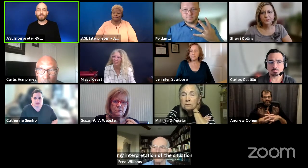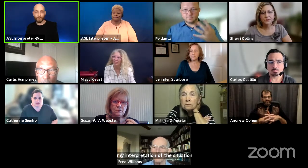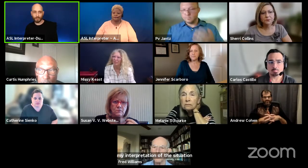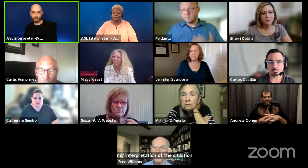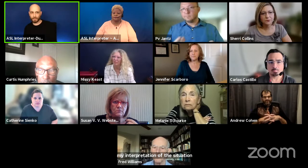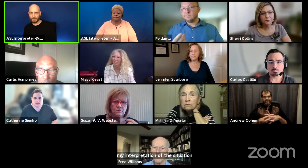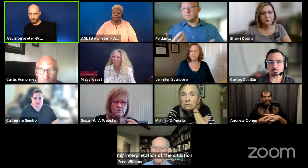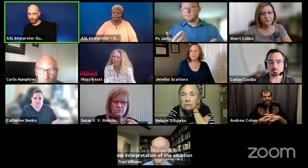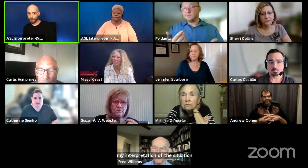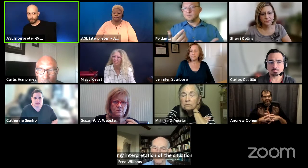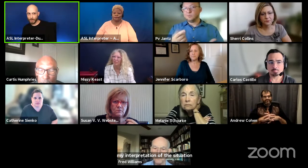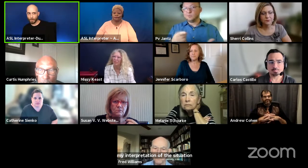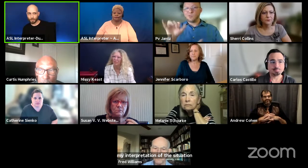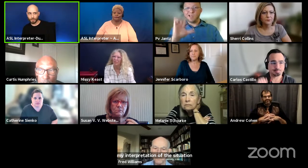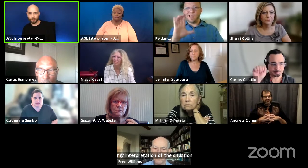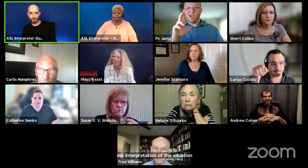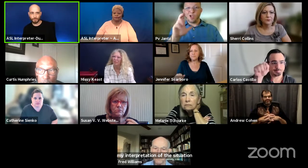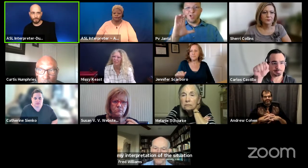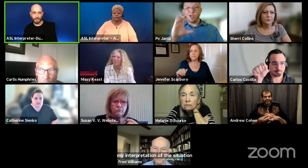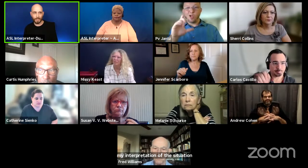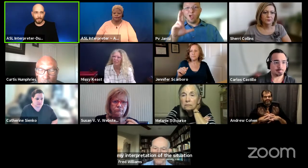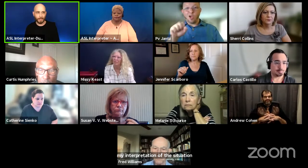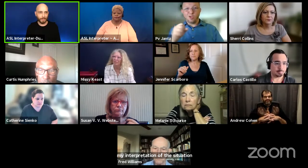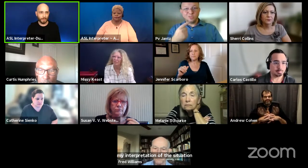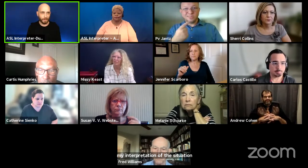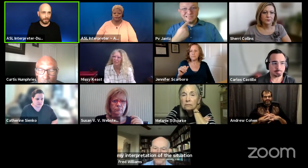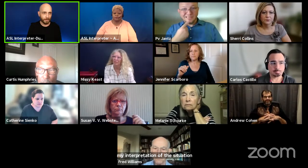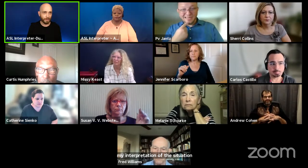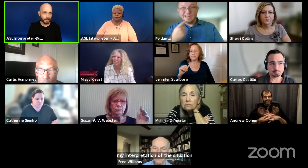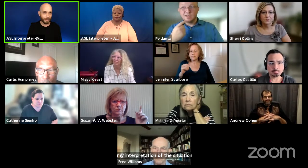think they would give us the other three options.